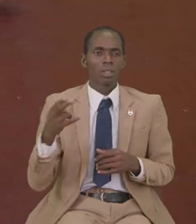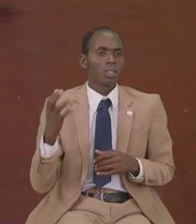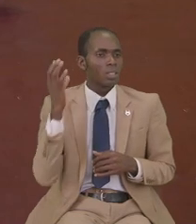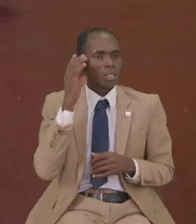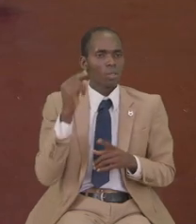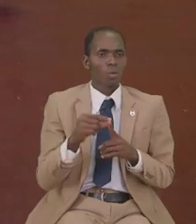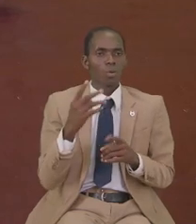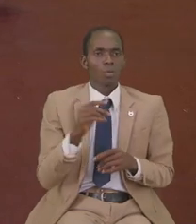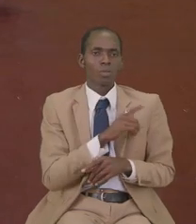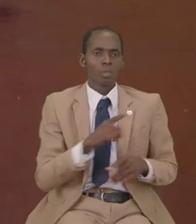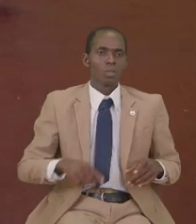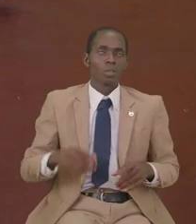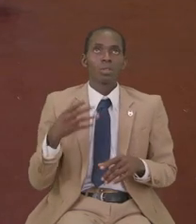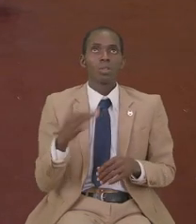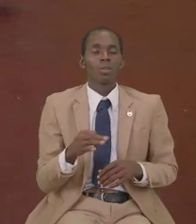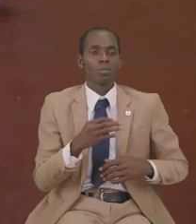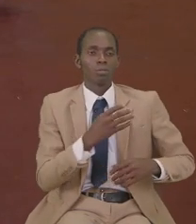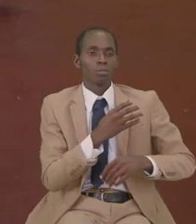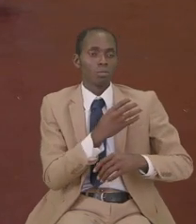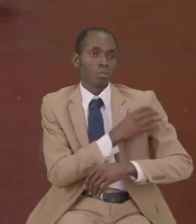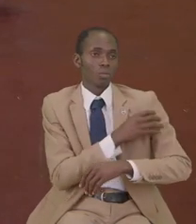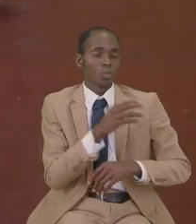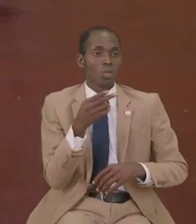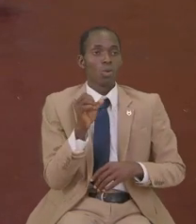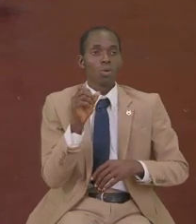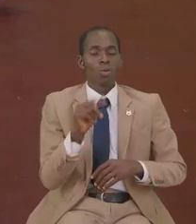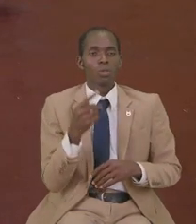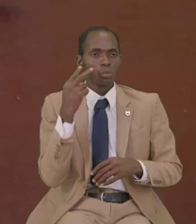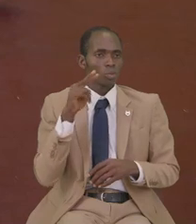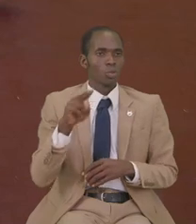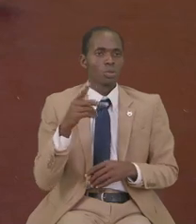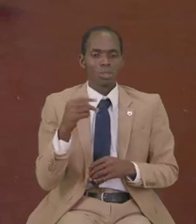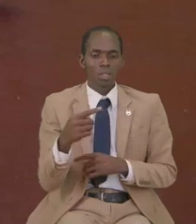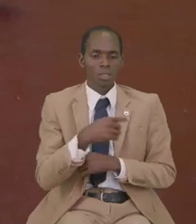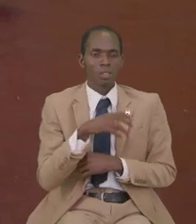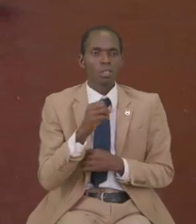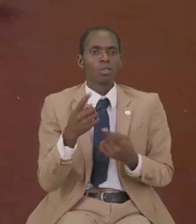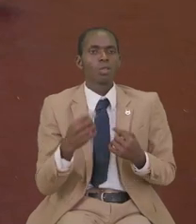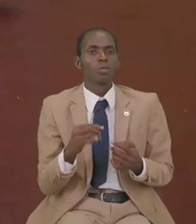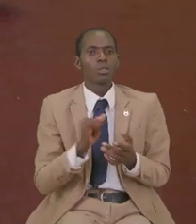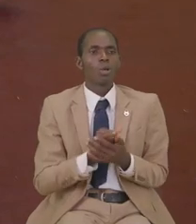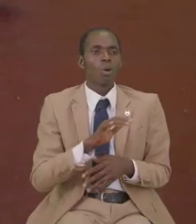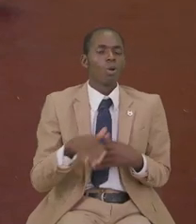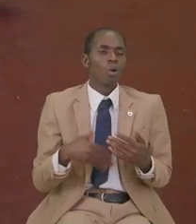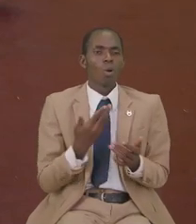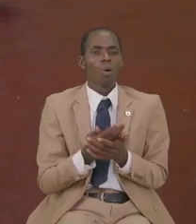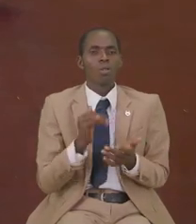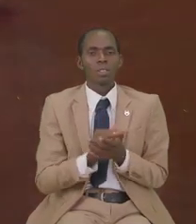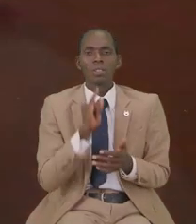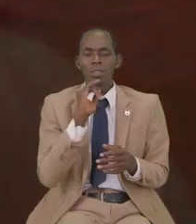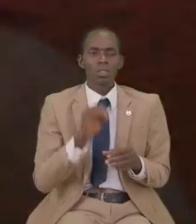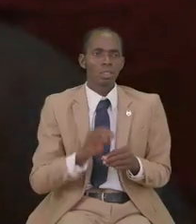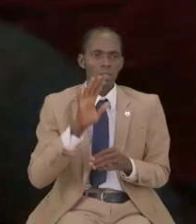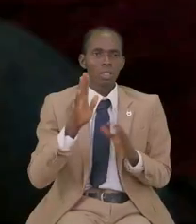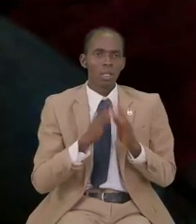hosts. Verse 6, behold, the days come that all that is in thine